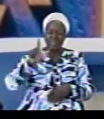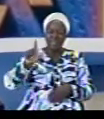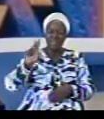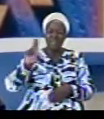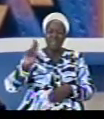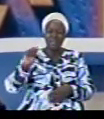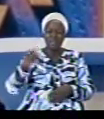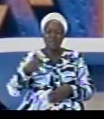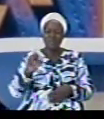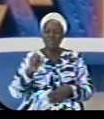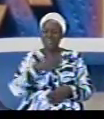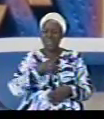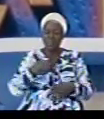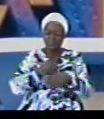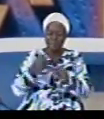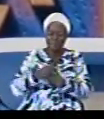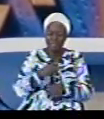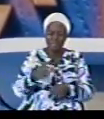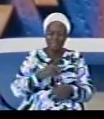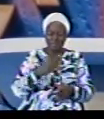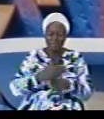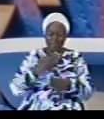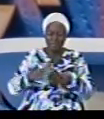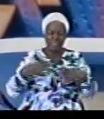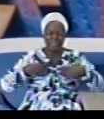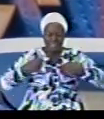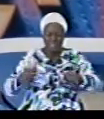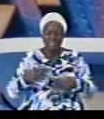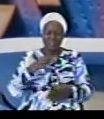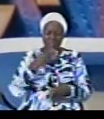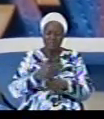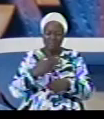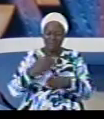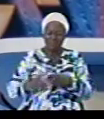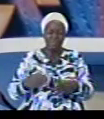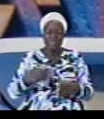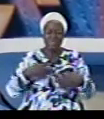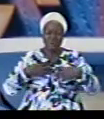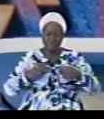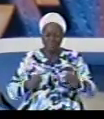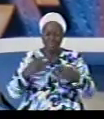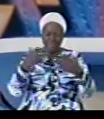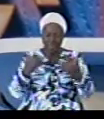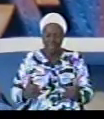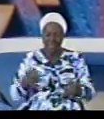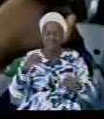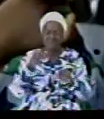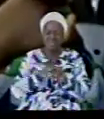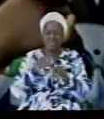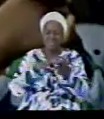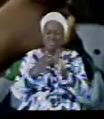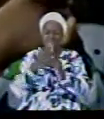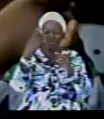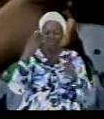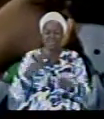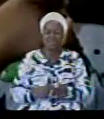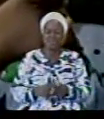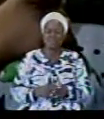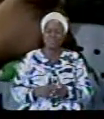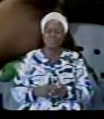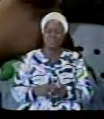and make them, Lord, completely whole, completely well right now in Jesus' name.